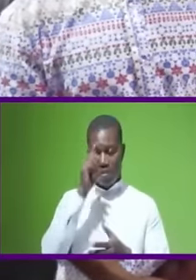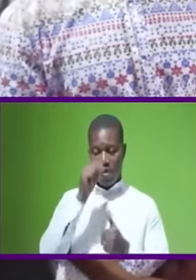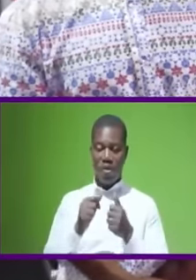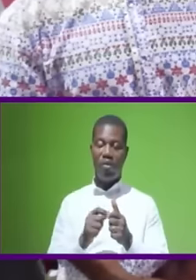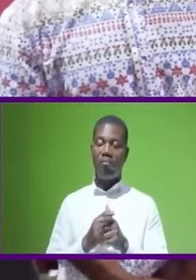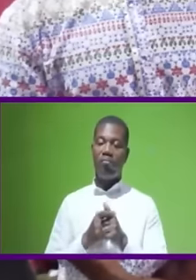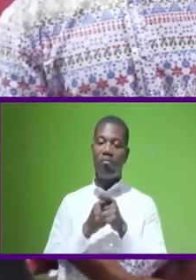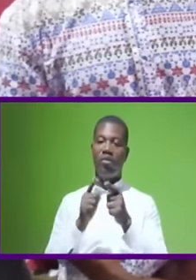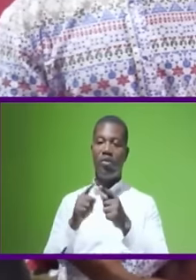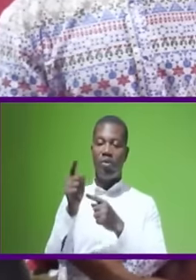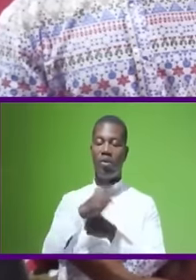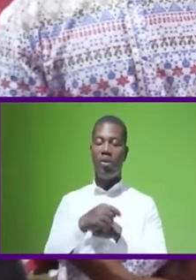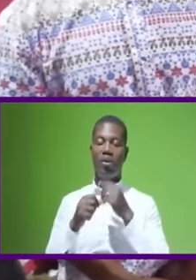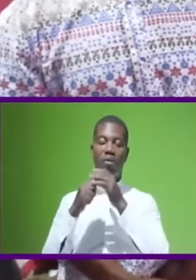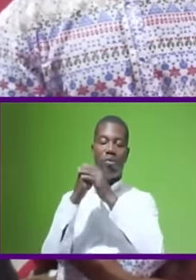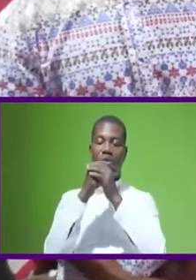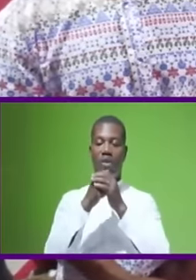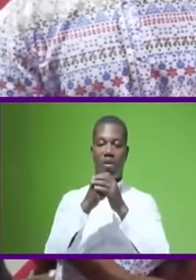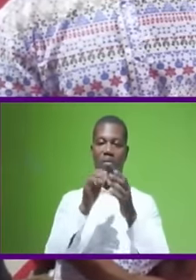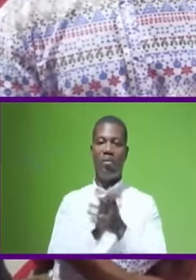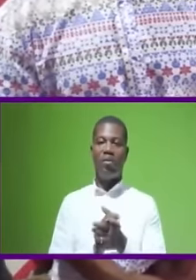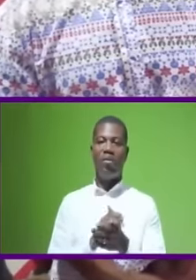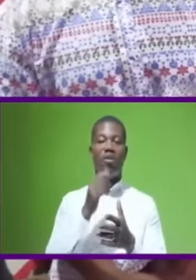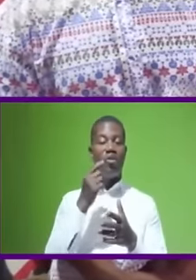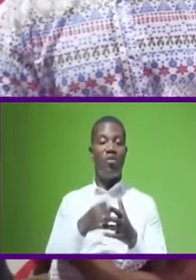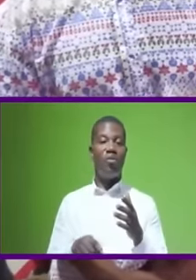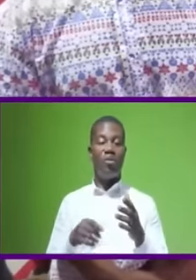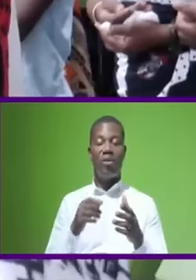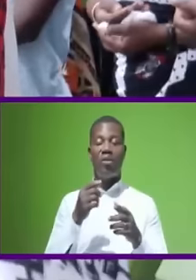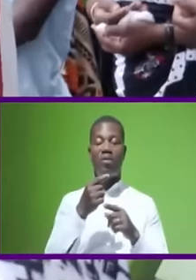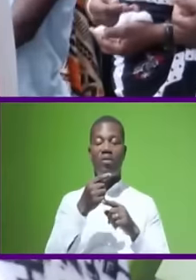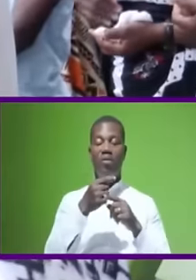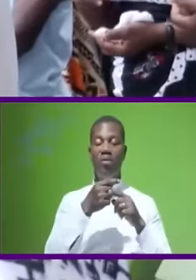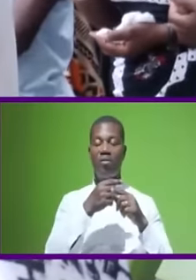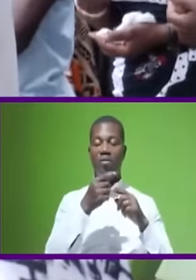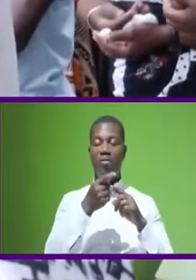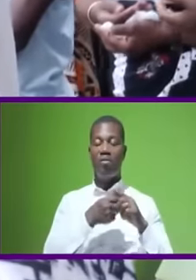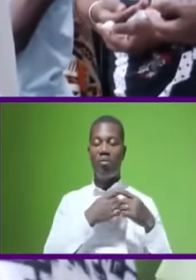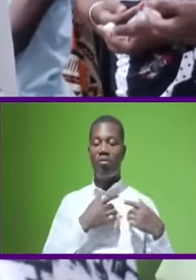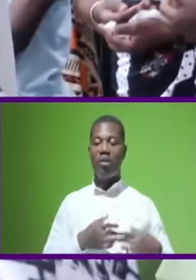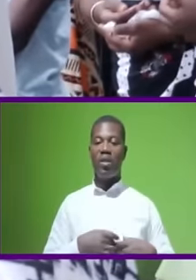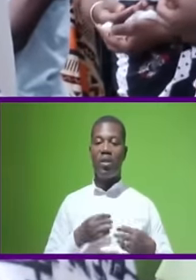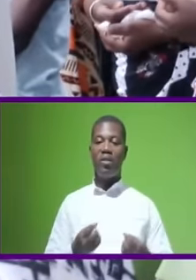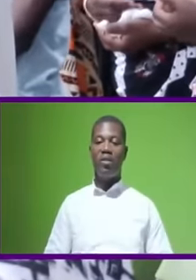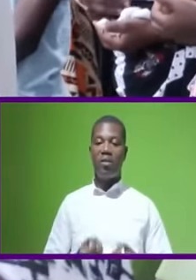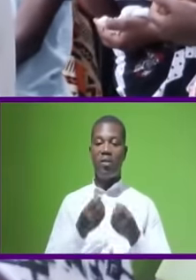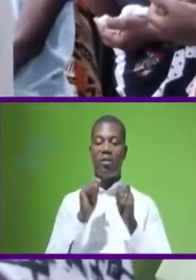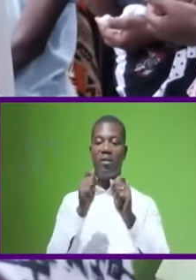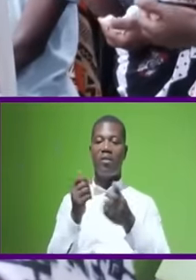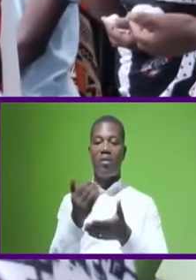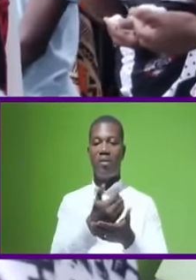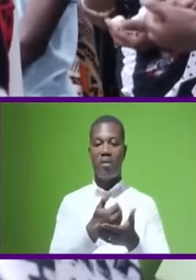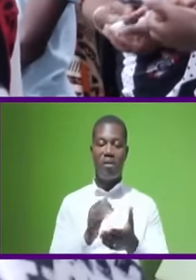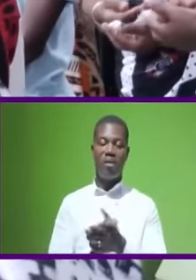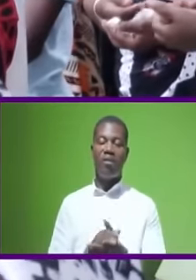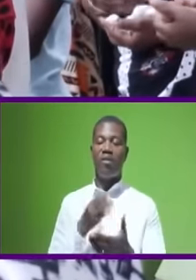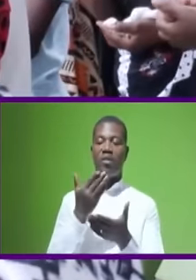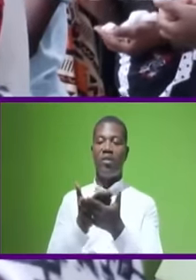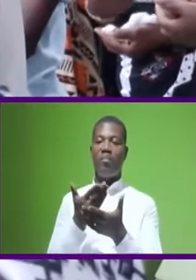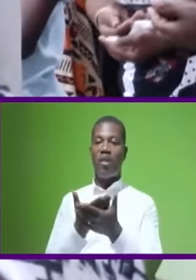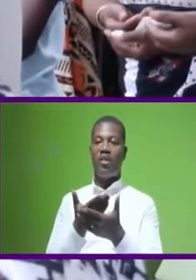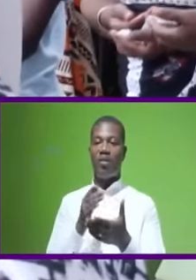now sorry, dear. Yes, no. The entire free Yakuba body member for dear. Yes, no